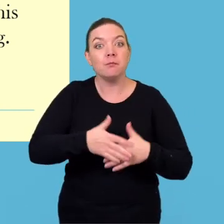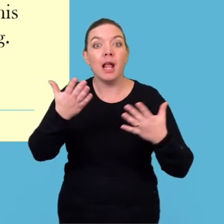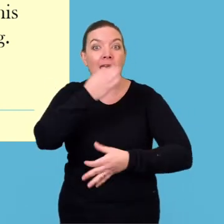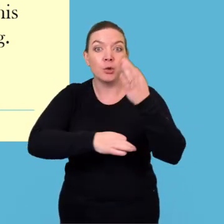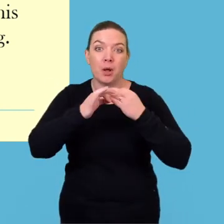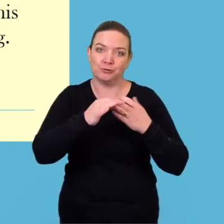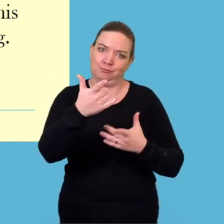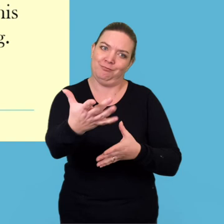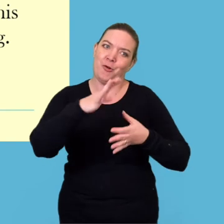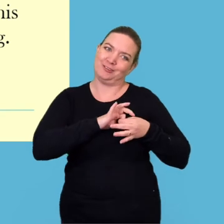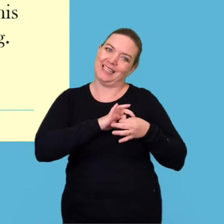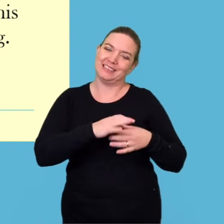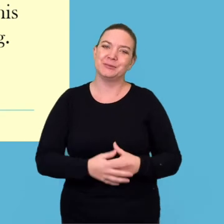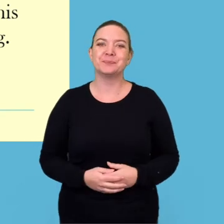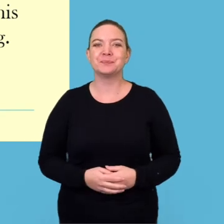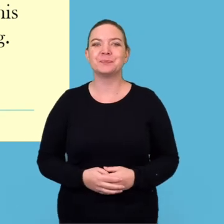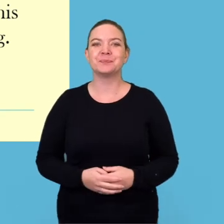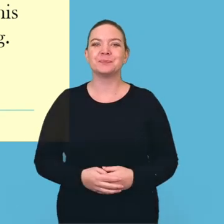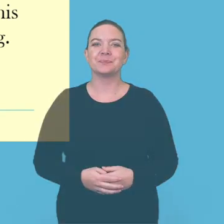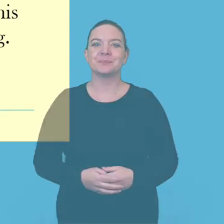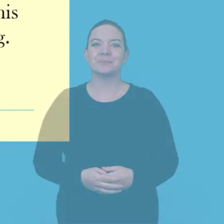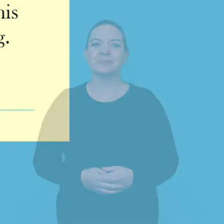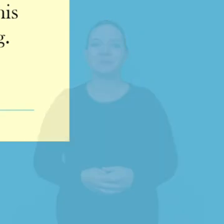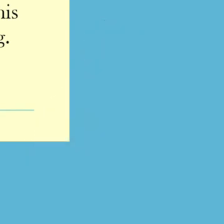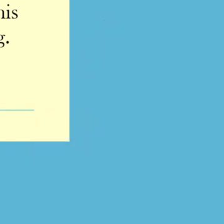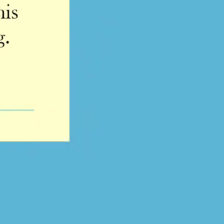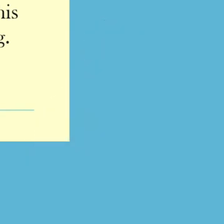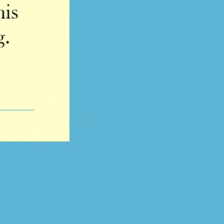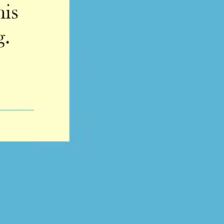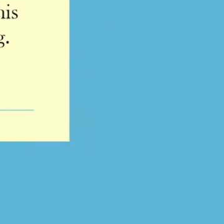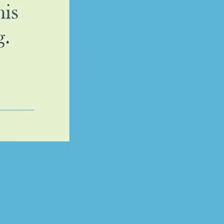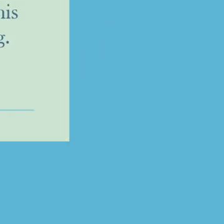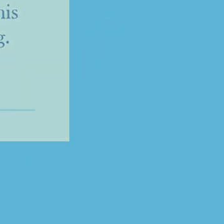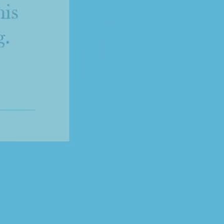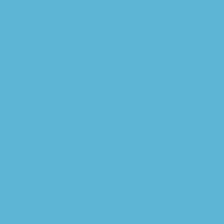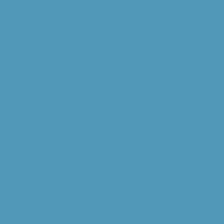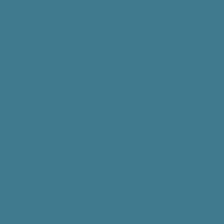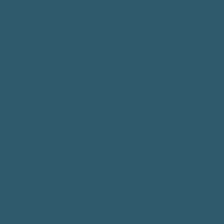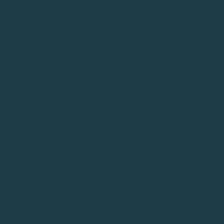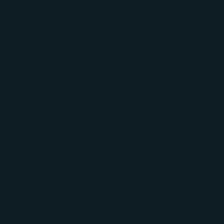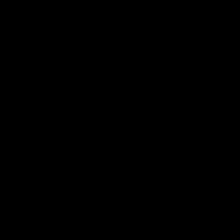next steps that you'll take away from this video. And if you've got any questions at all, just give us a shout.